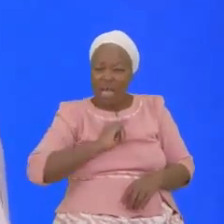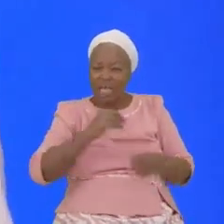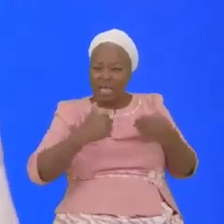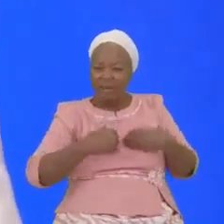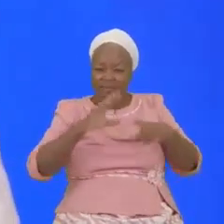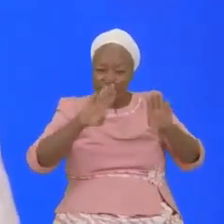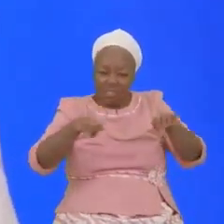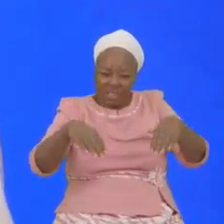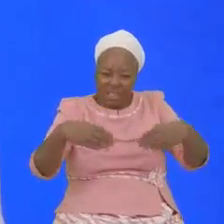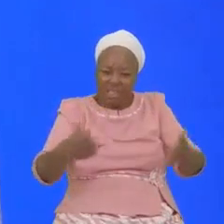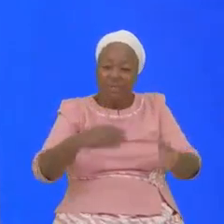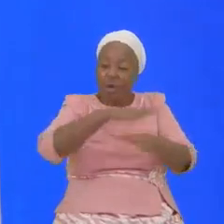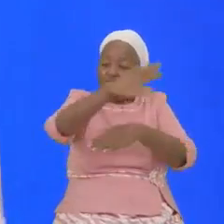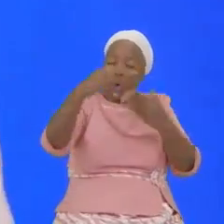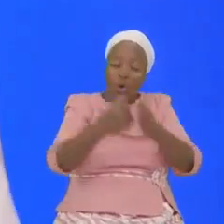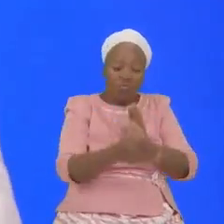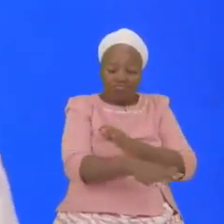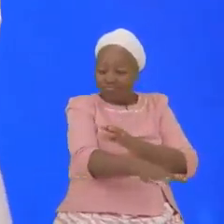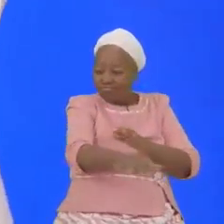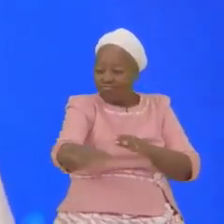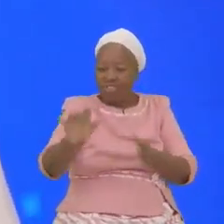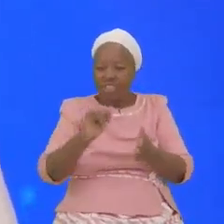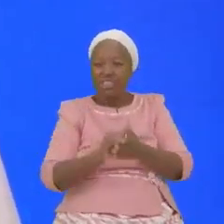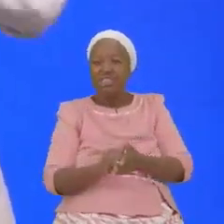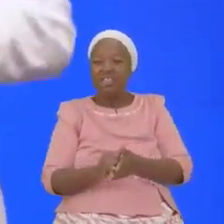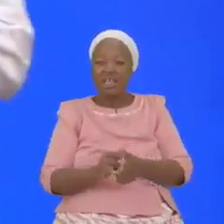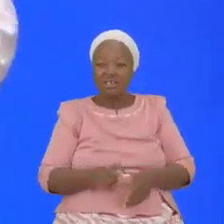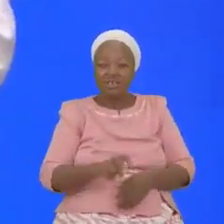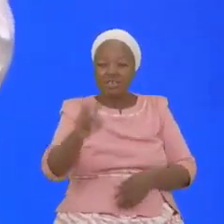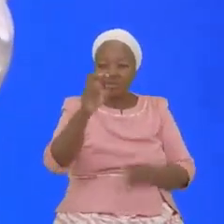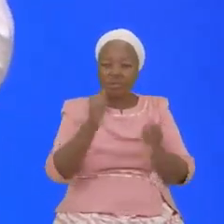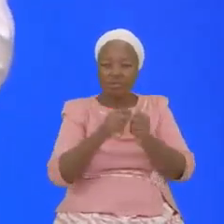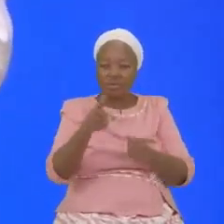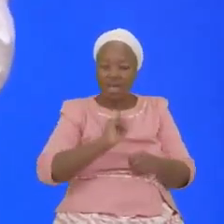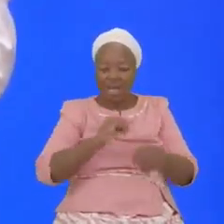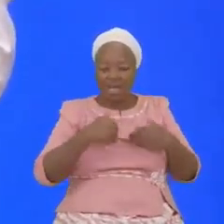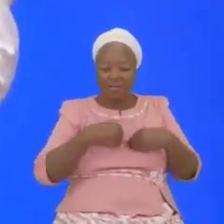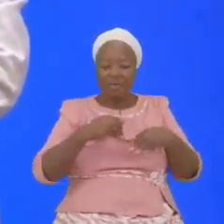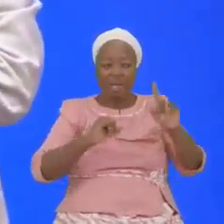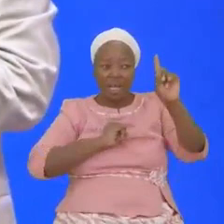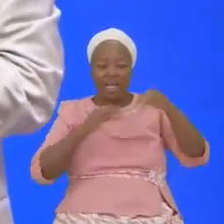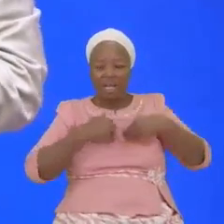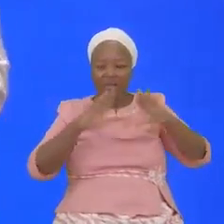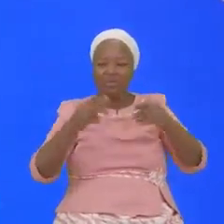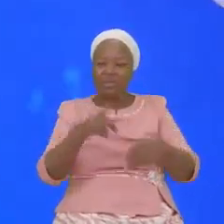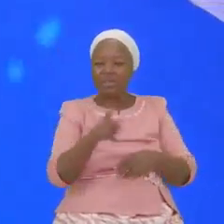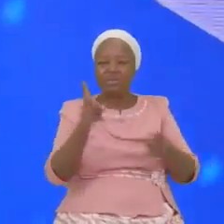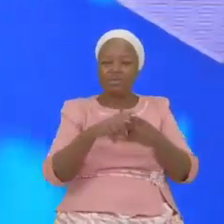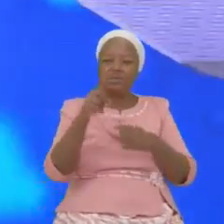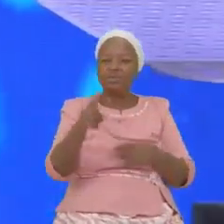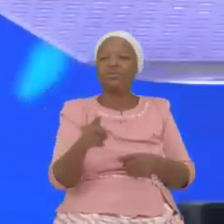given all these that sail with you, I have given them unto you.